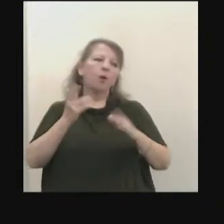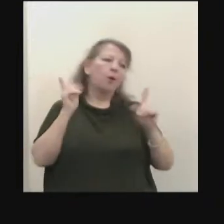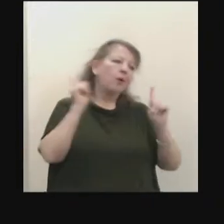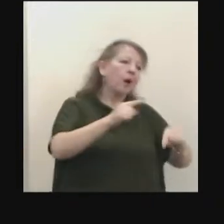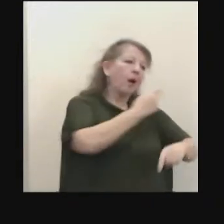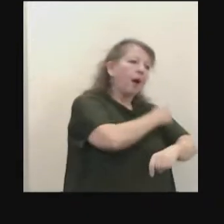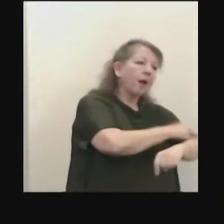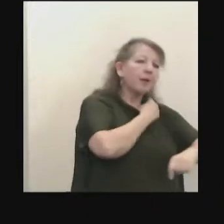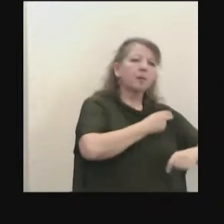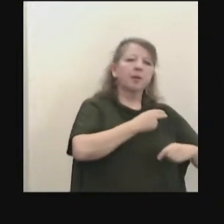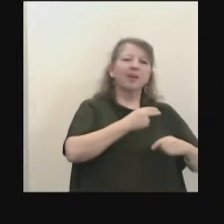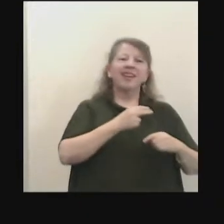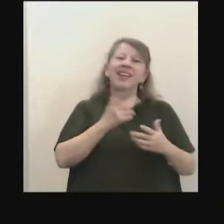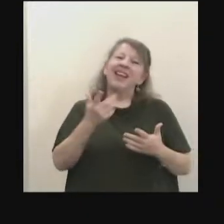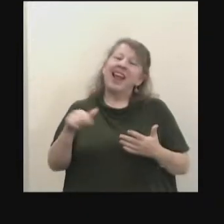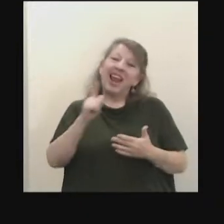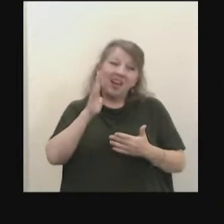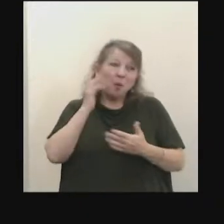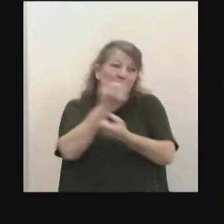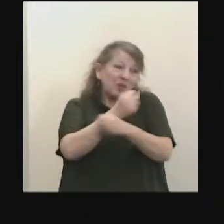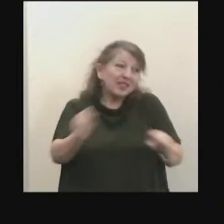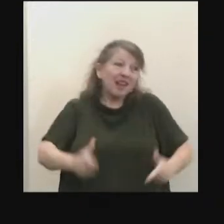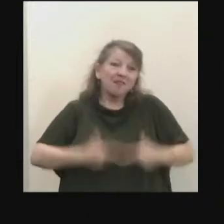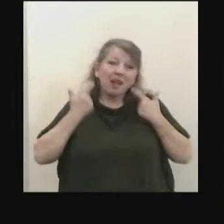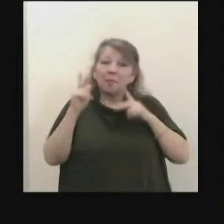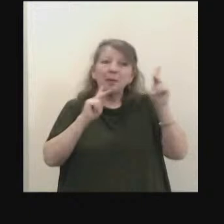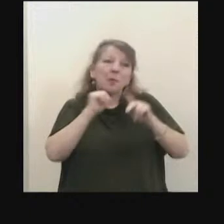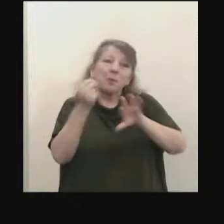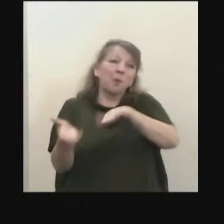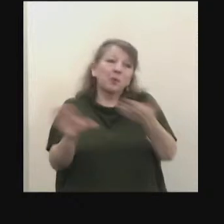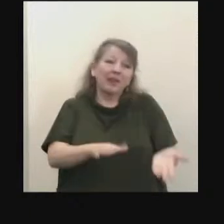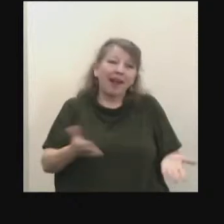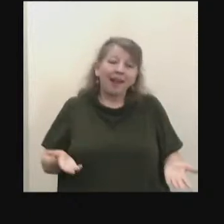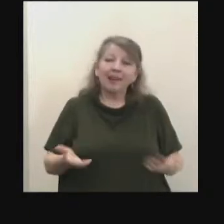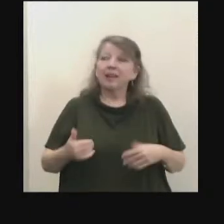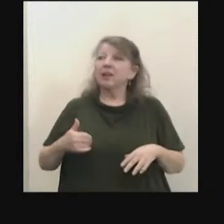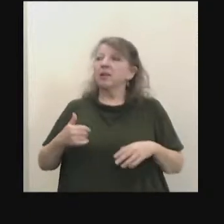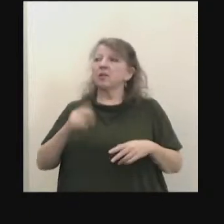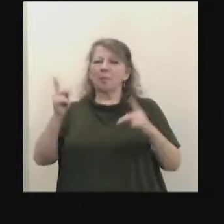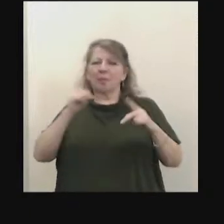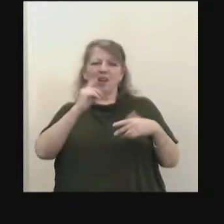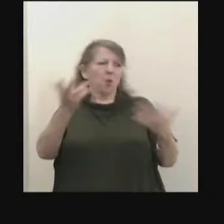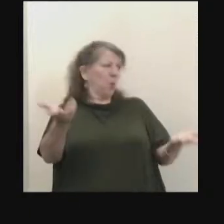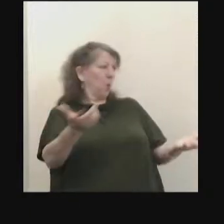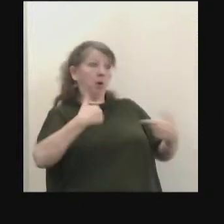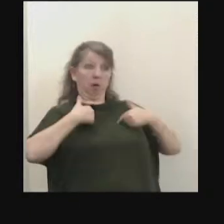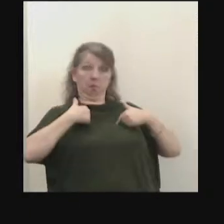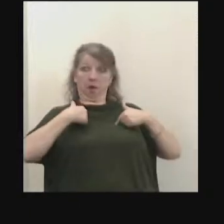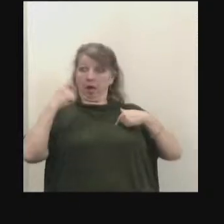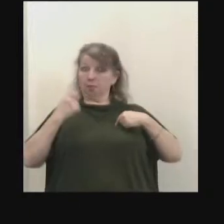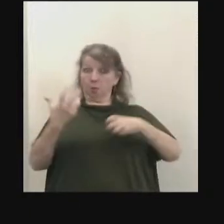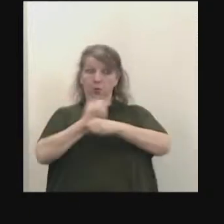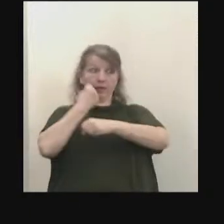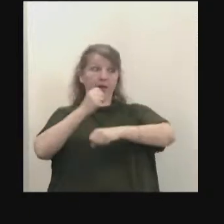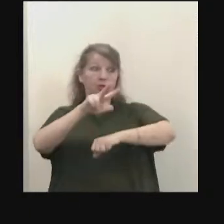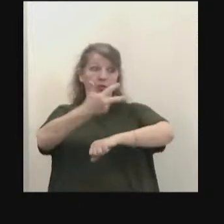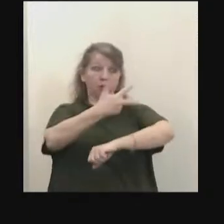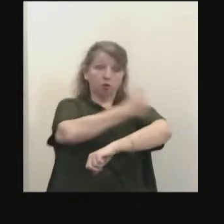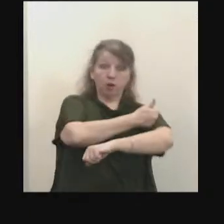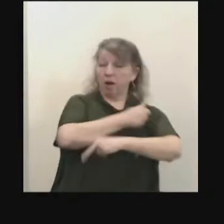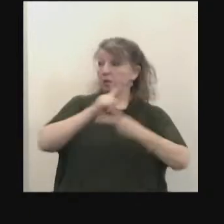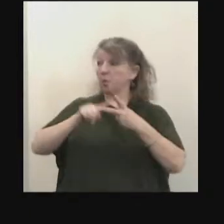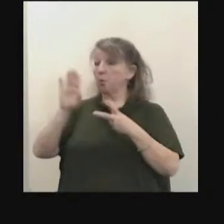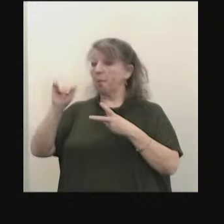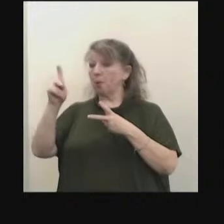even it'll save our lives. So people ask, well, am I eligible for a booster? Should I get a booster? I get that question